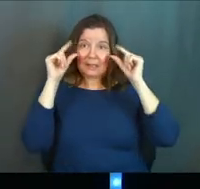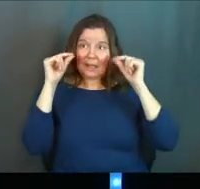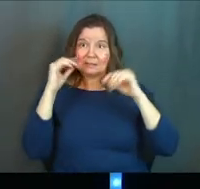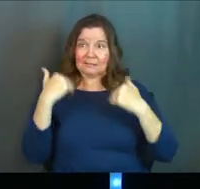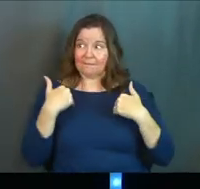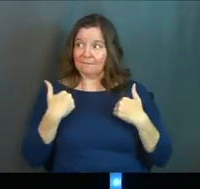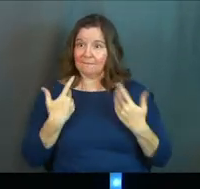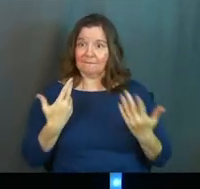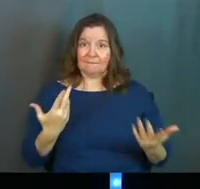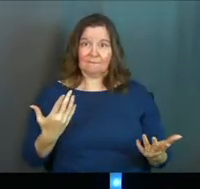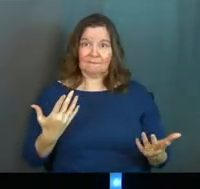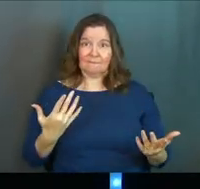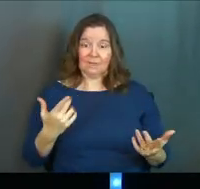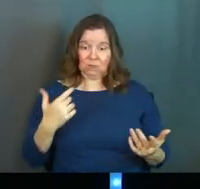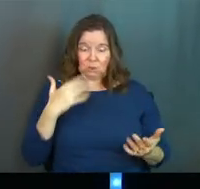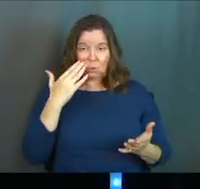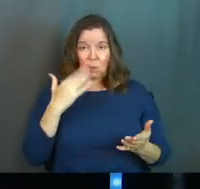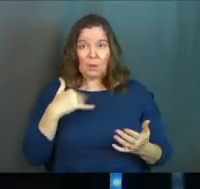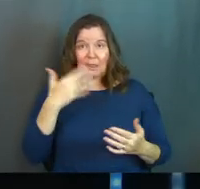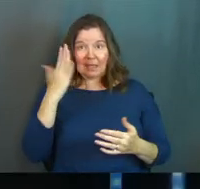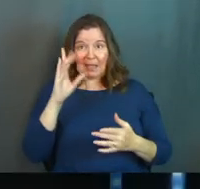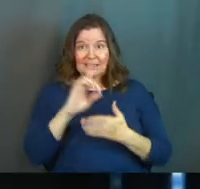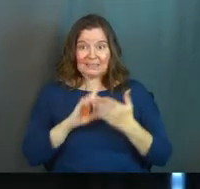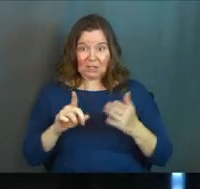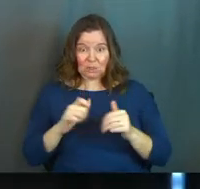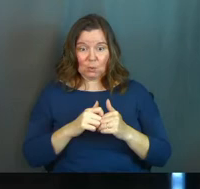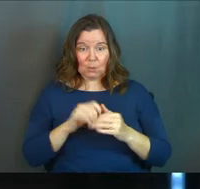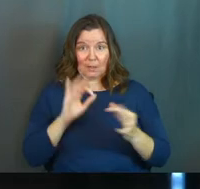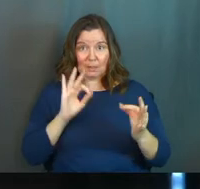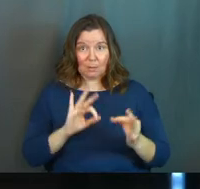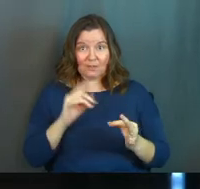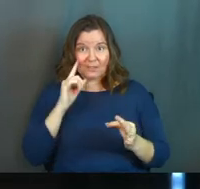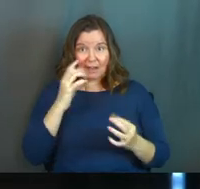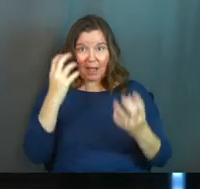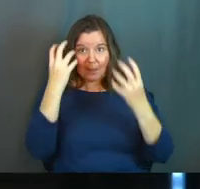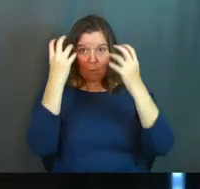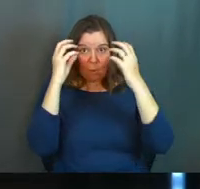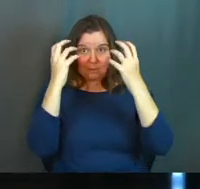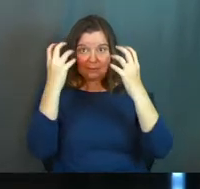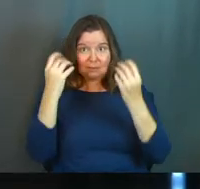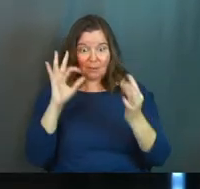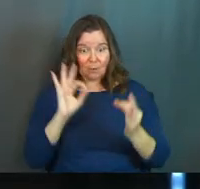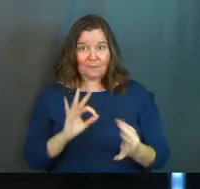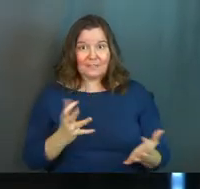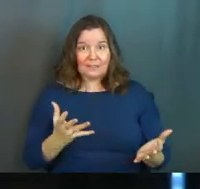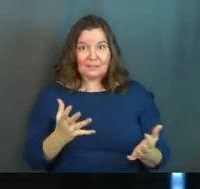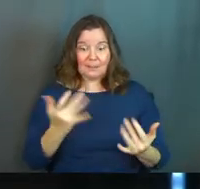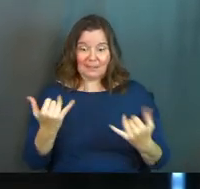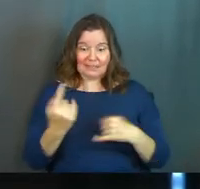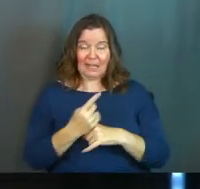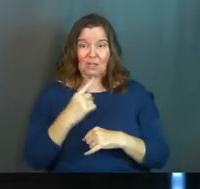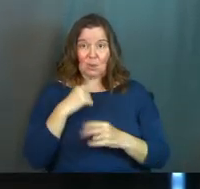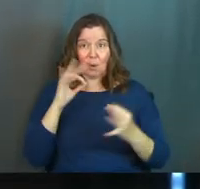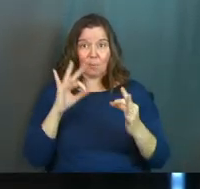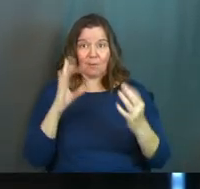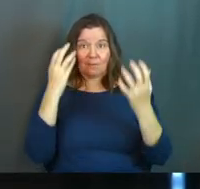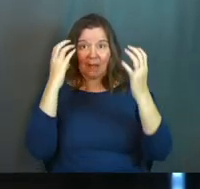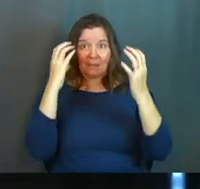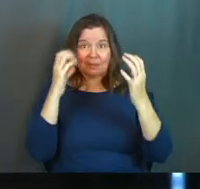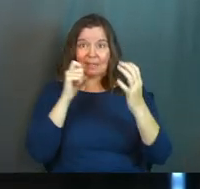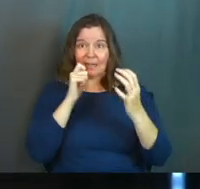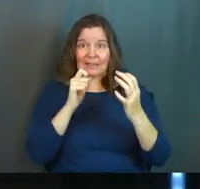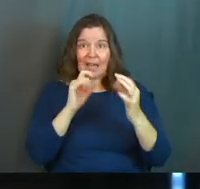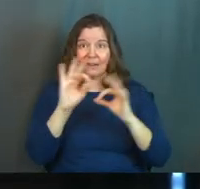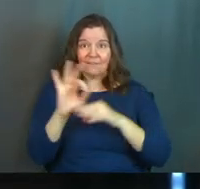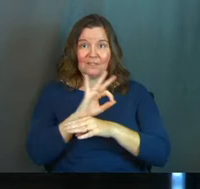on. Did you know that God designed you with perfect eyeballs? And today, your perfect eyeballs